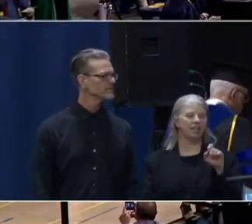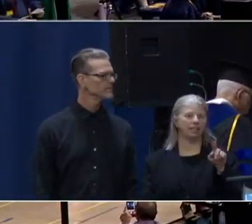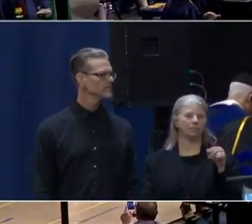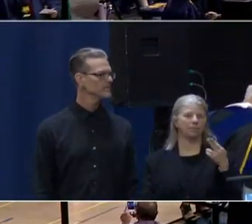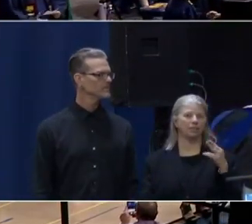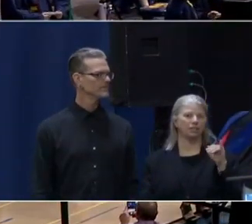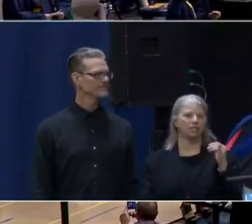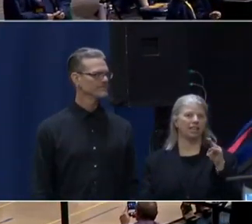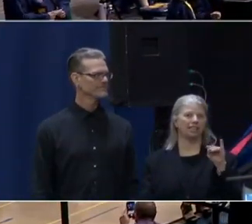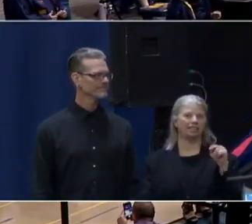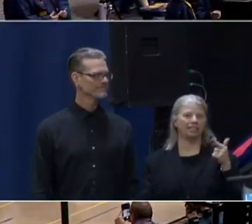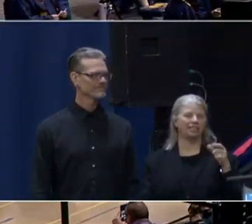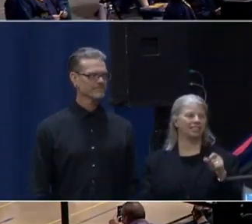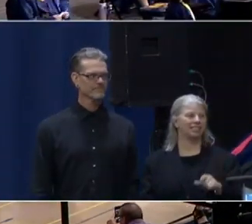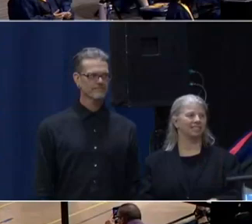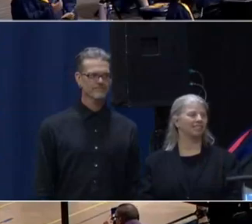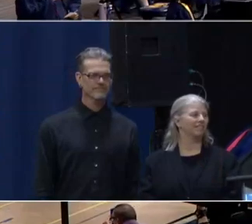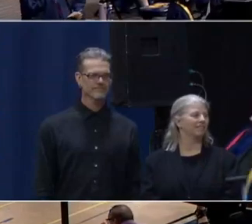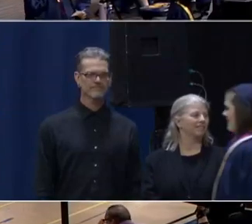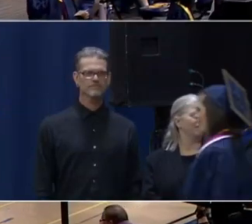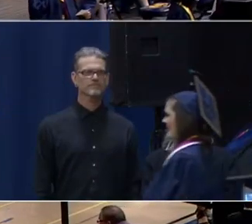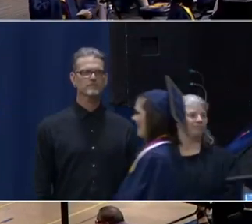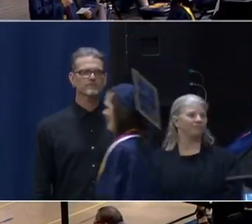Elizabeth Jennings.